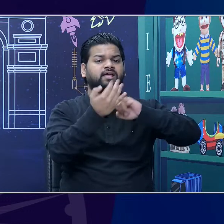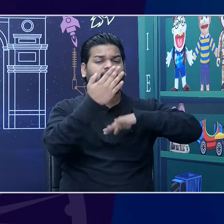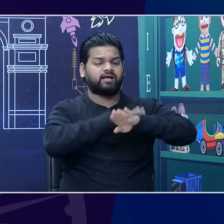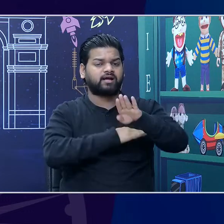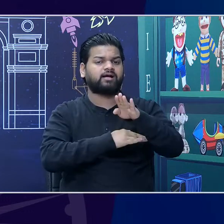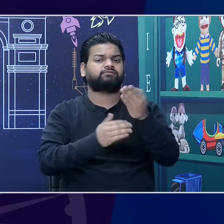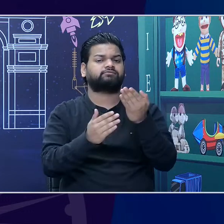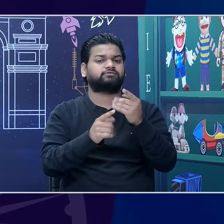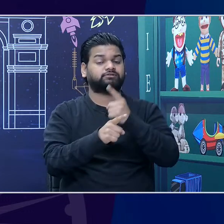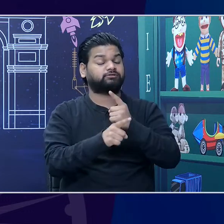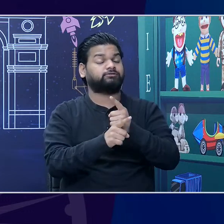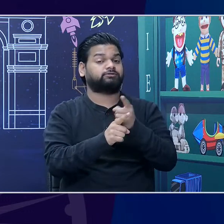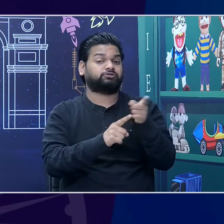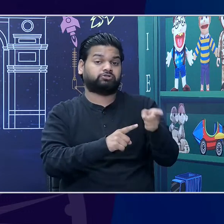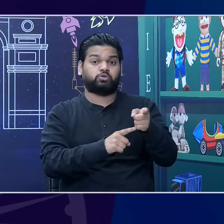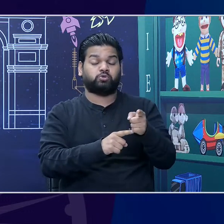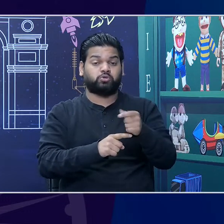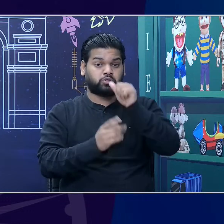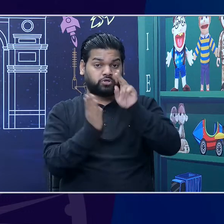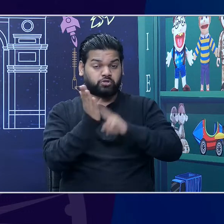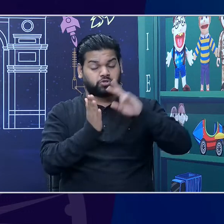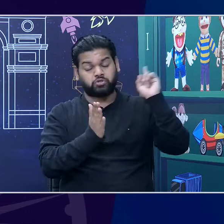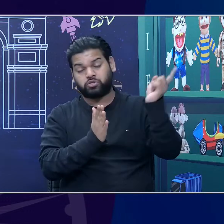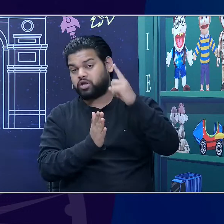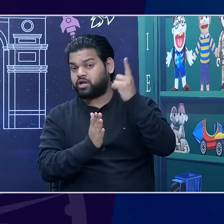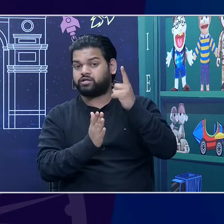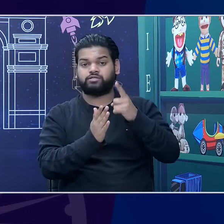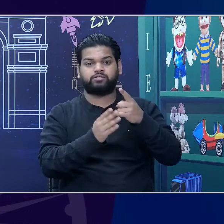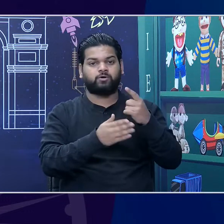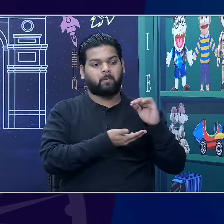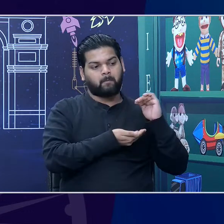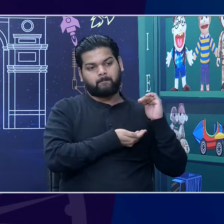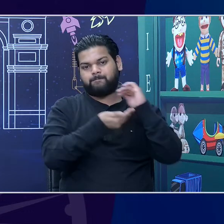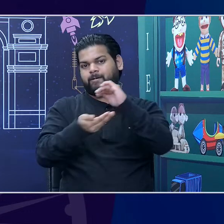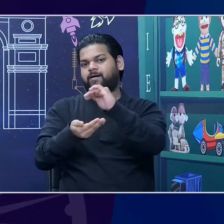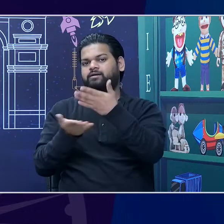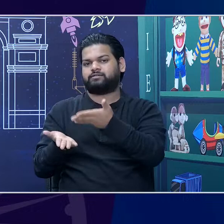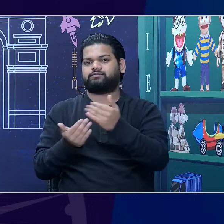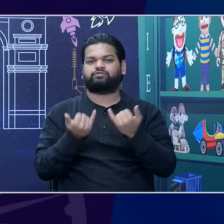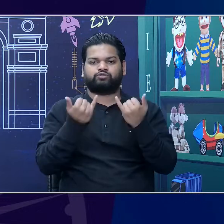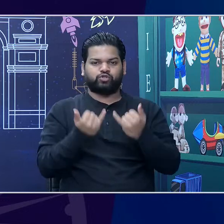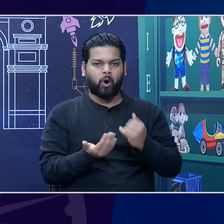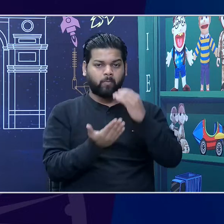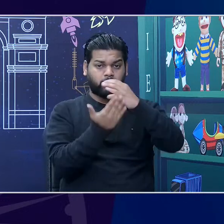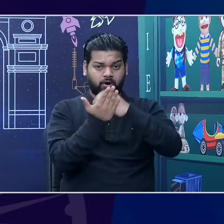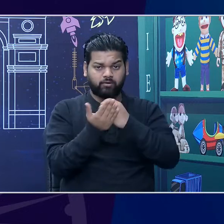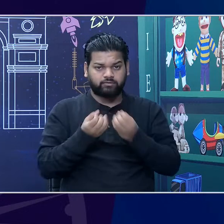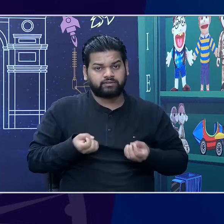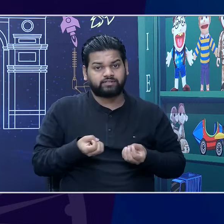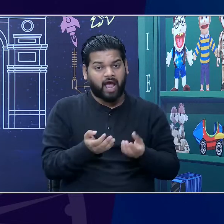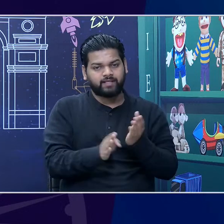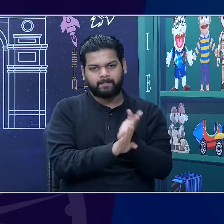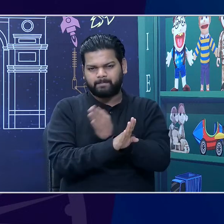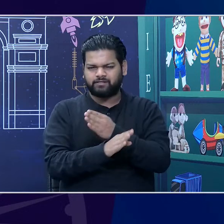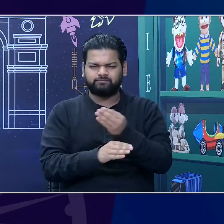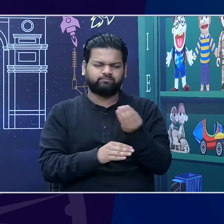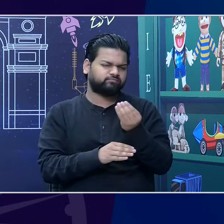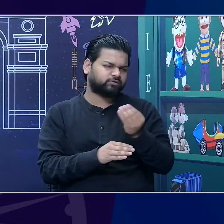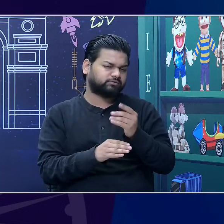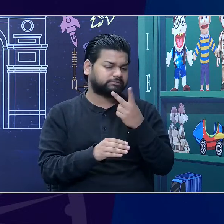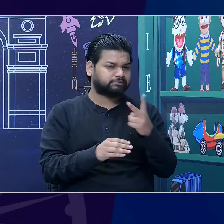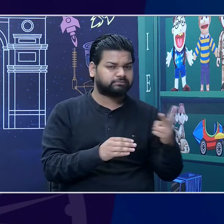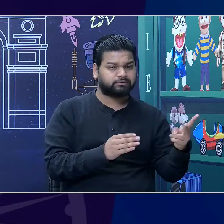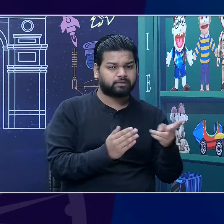ma'am will tell you about the trigonometry, but before we start the session we want to tell you about the various medium where you can send